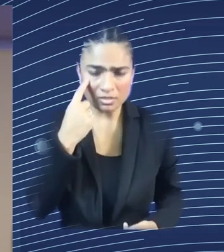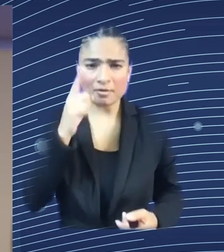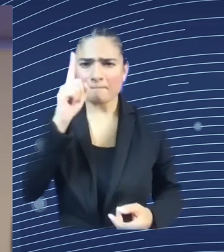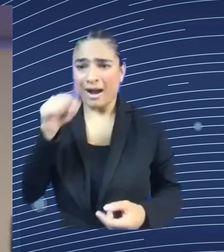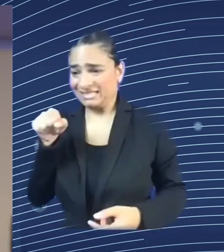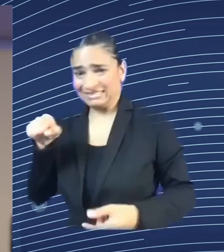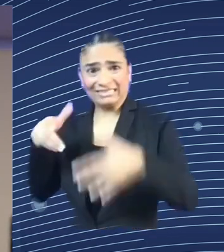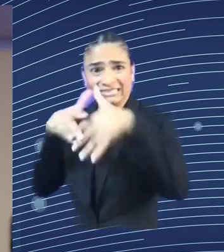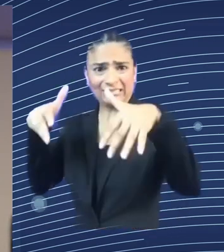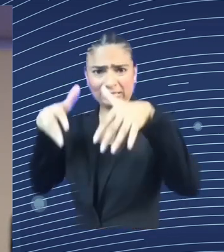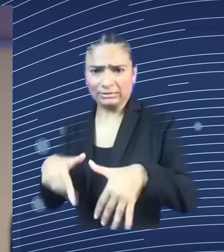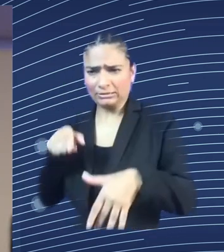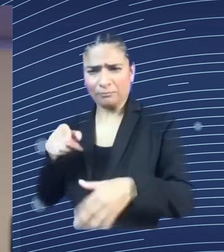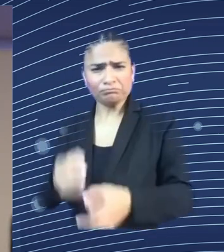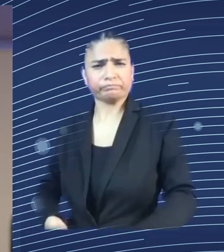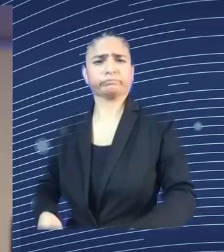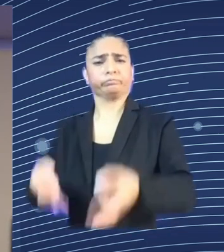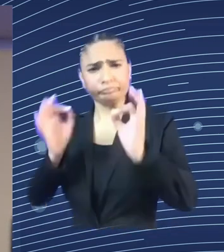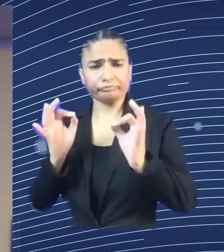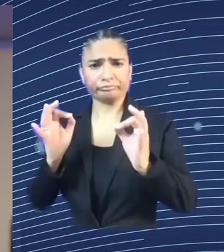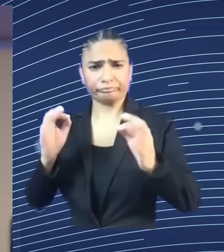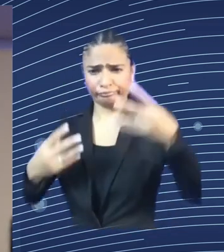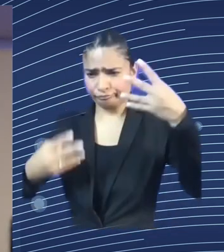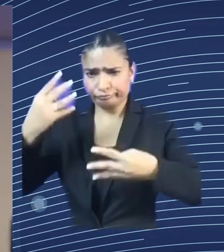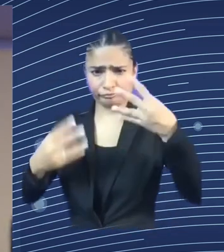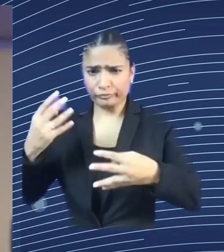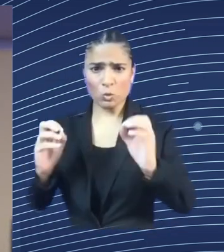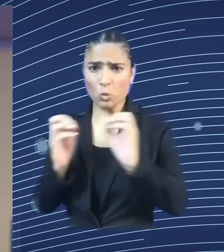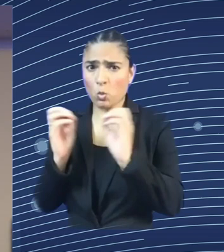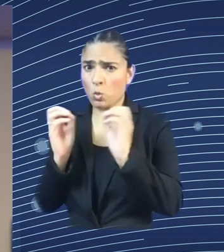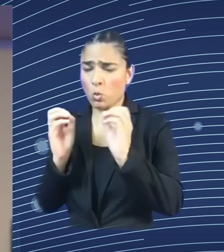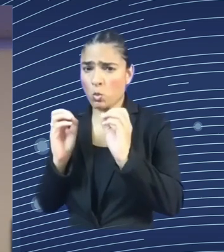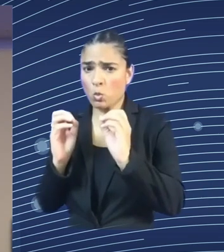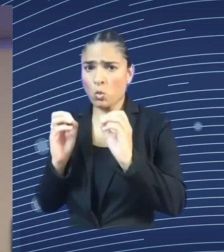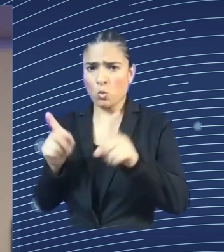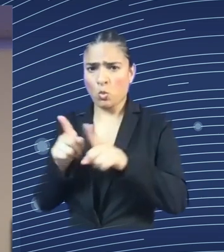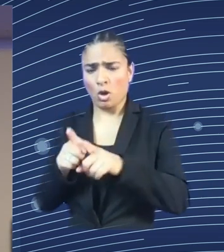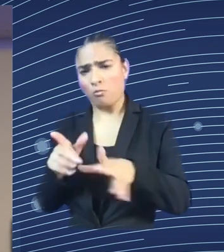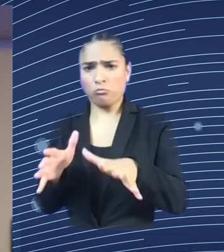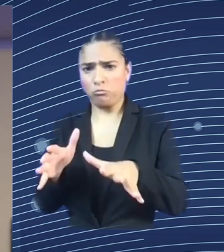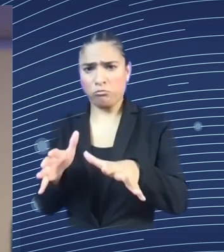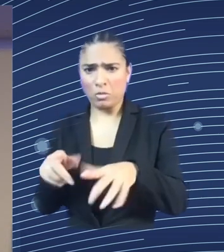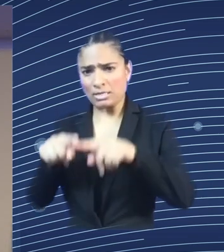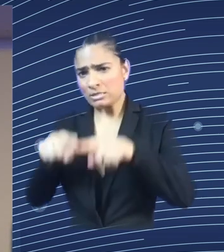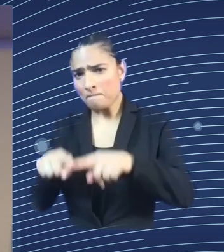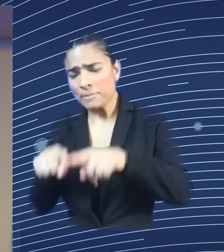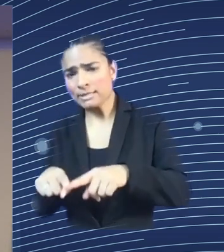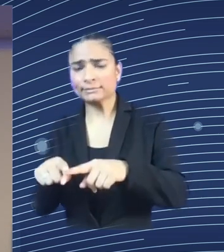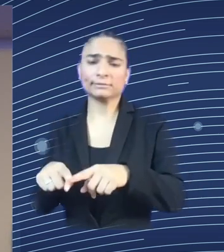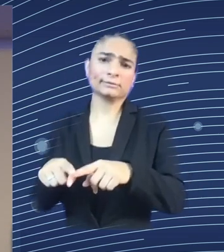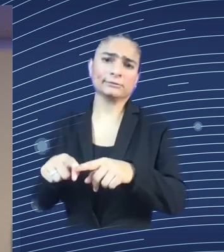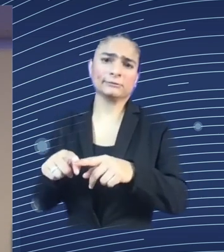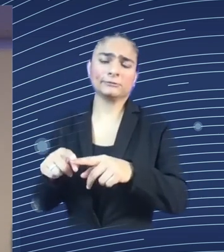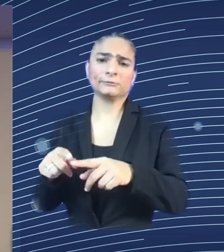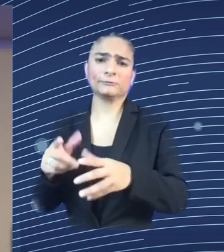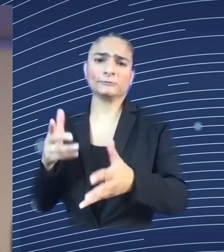by Biogen. Well, excuse me, but 95% of the cases following the risk assigned by the algorithm, it's practically automatized,